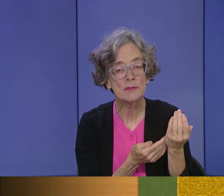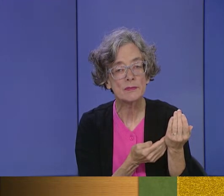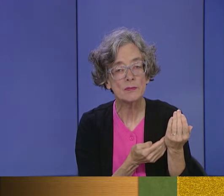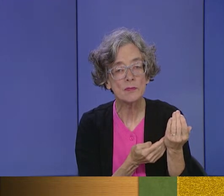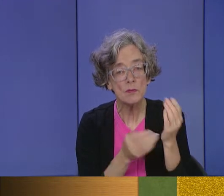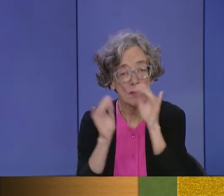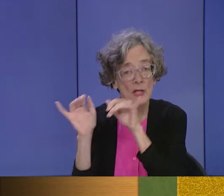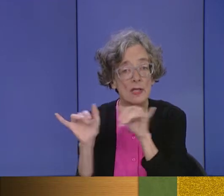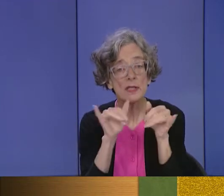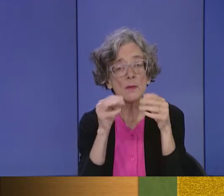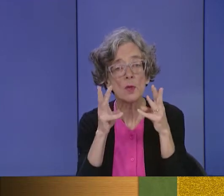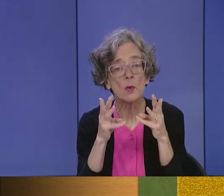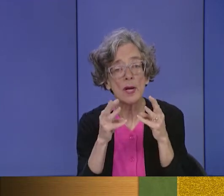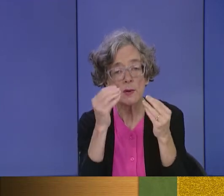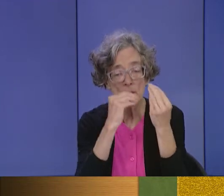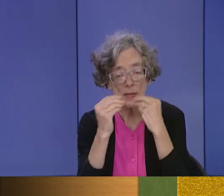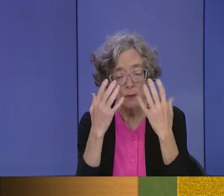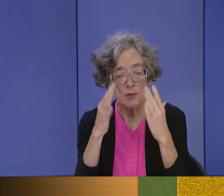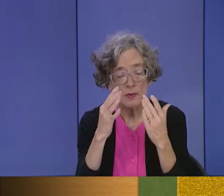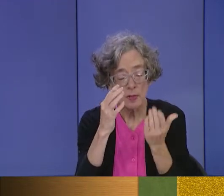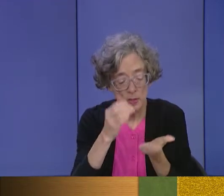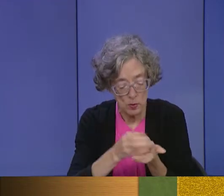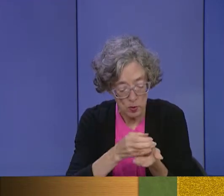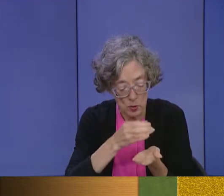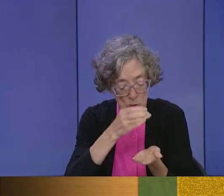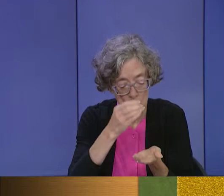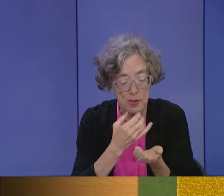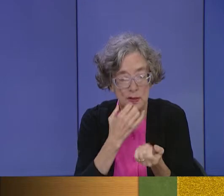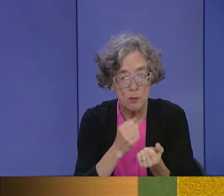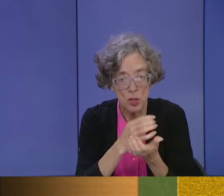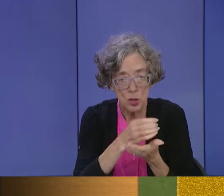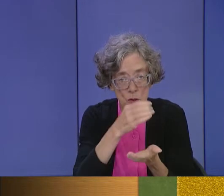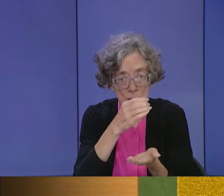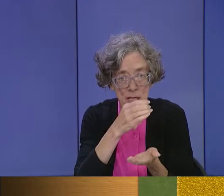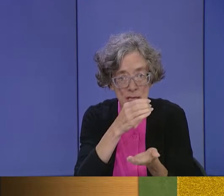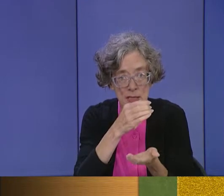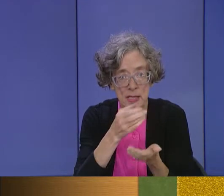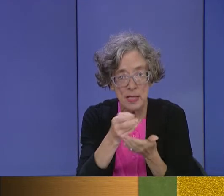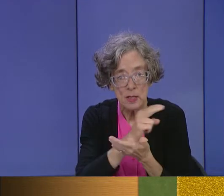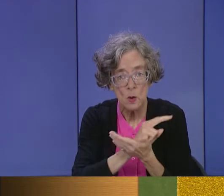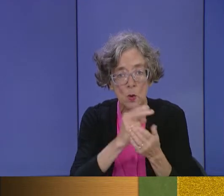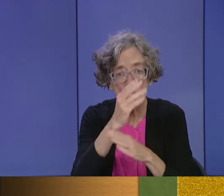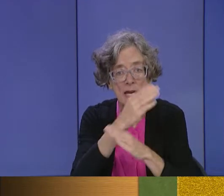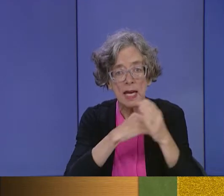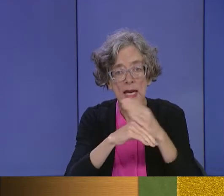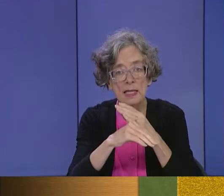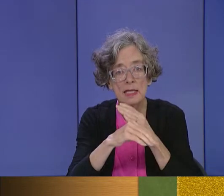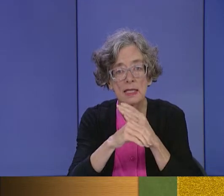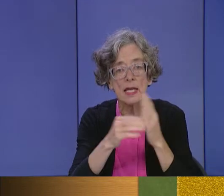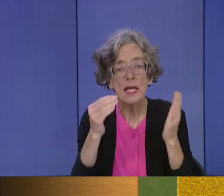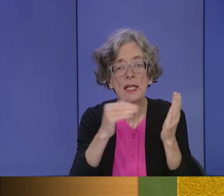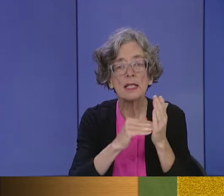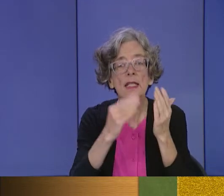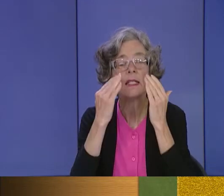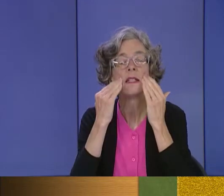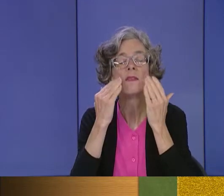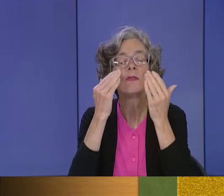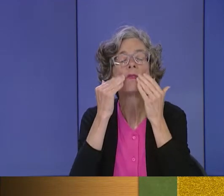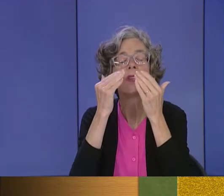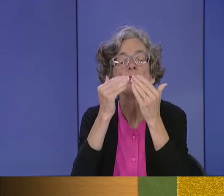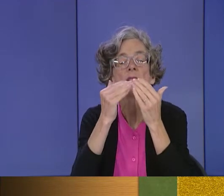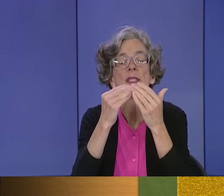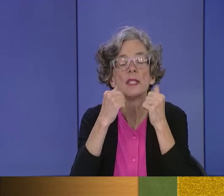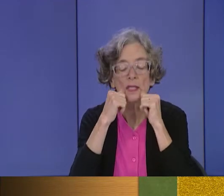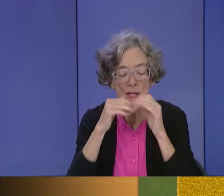In a similar way, when supper was ended, he took this precious chalice in his holy and venerable hands, and once more giving you thanks, he said